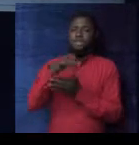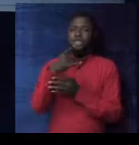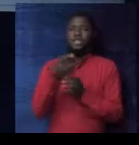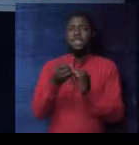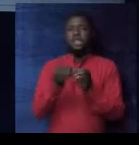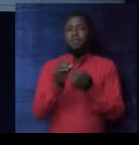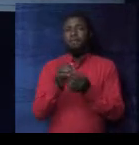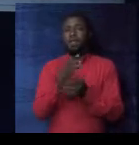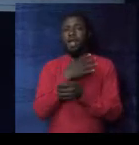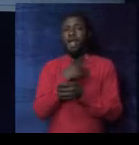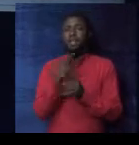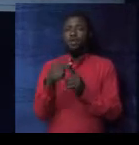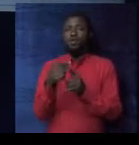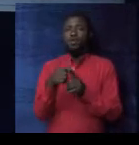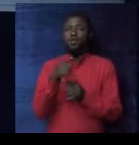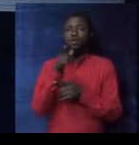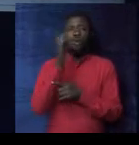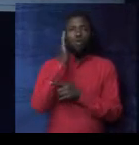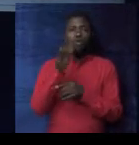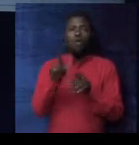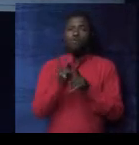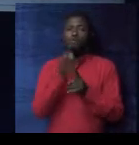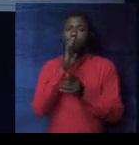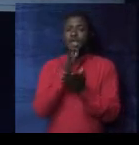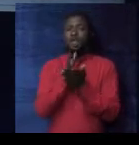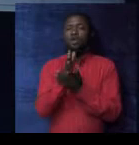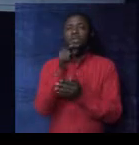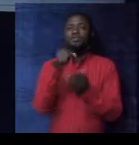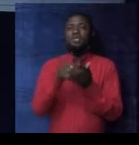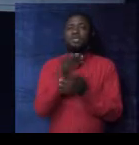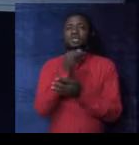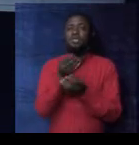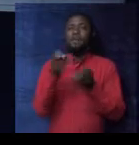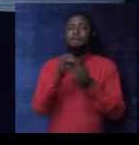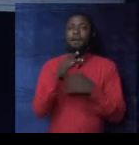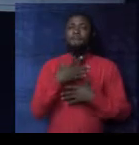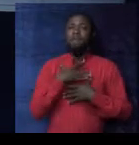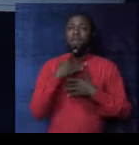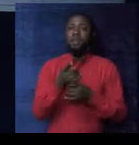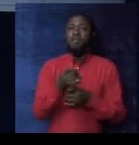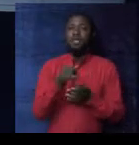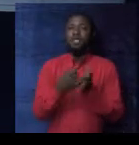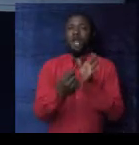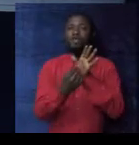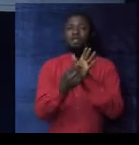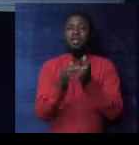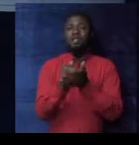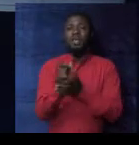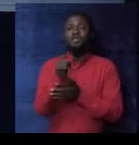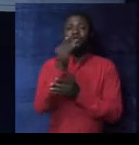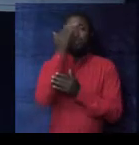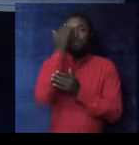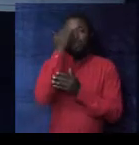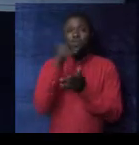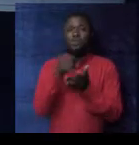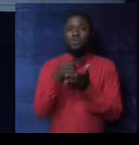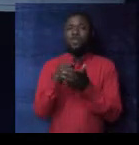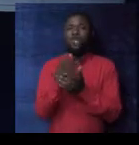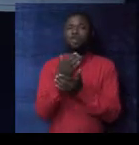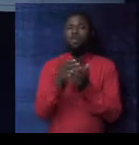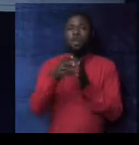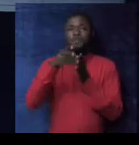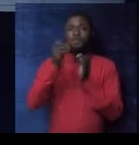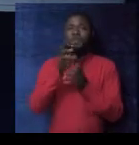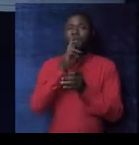million, mixing the figure and the words, you will also be correct. In fact, this is more preferable because it shows